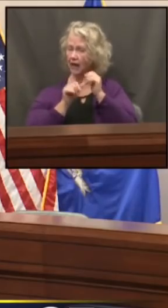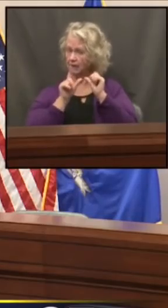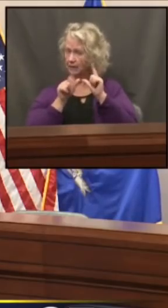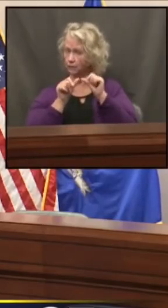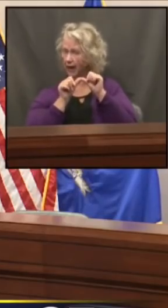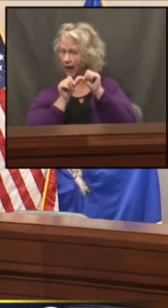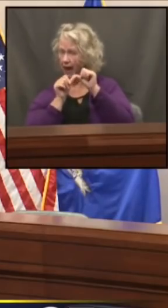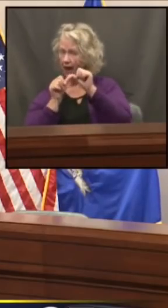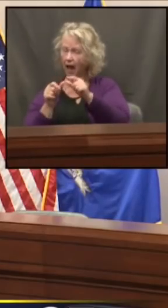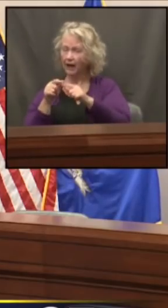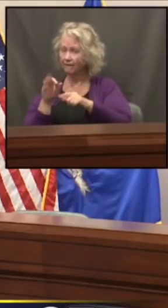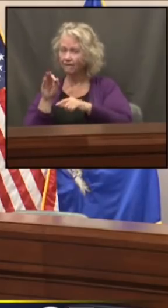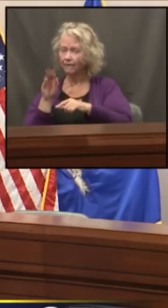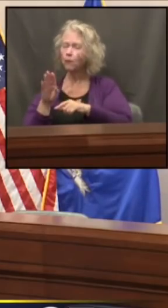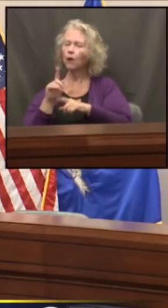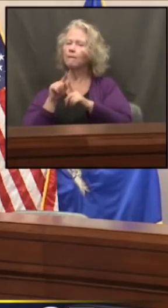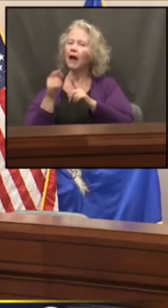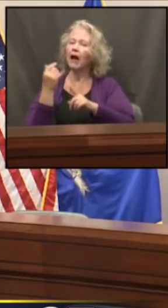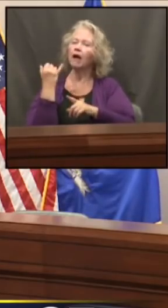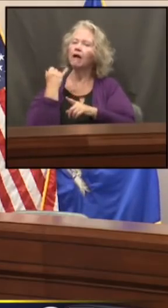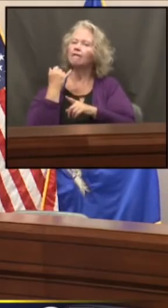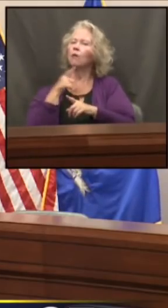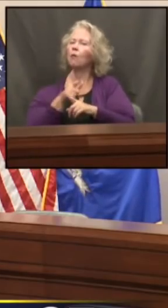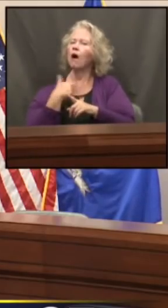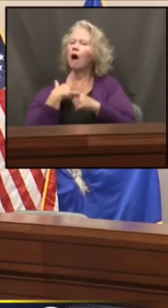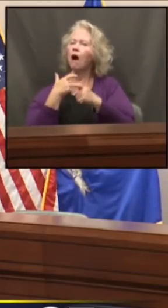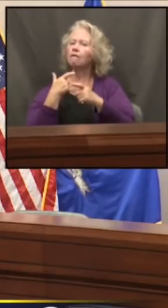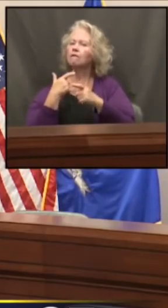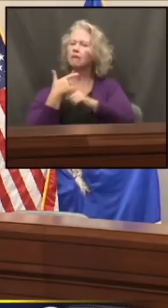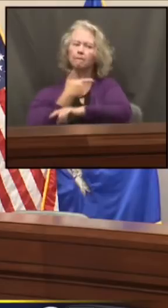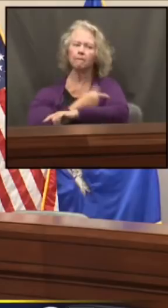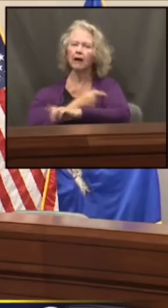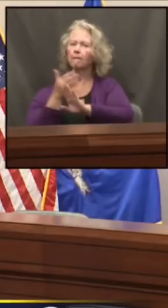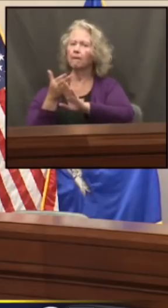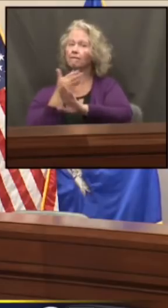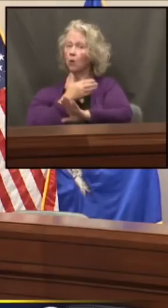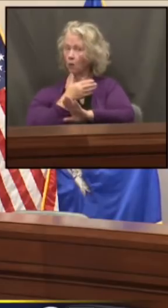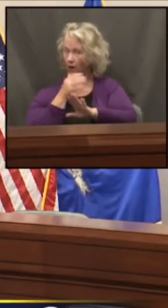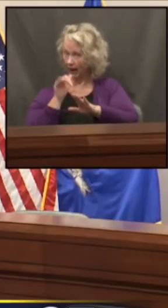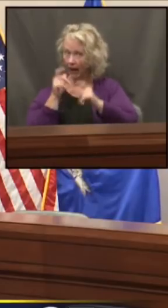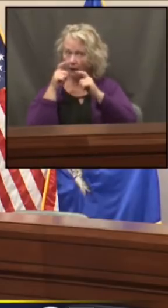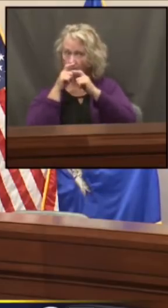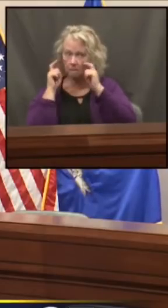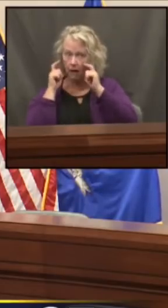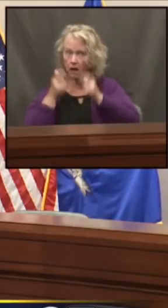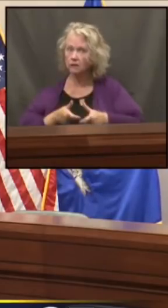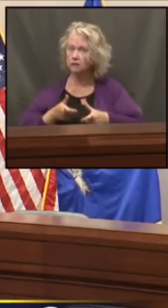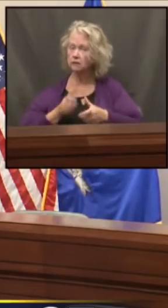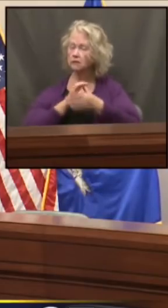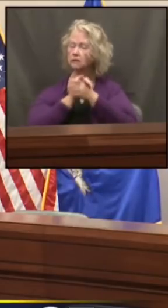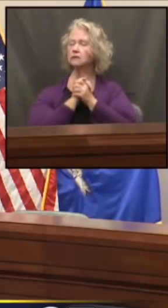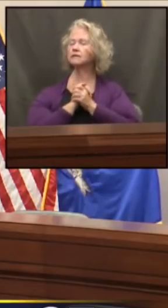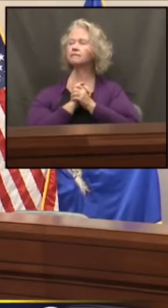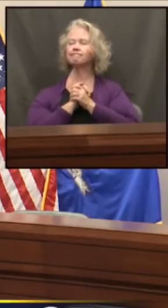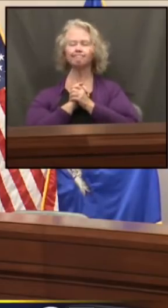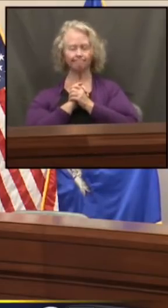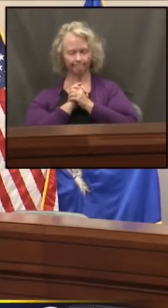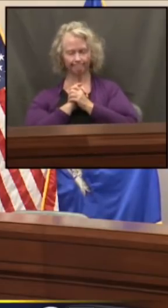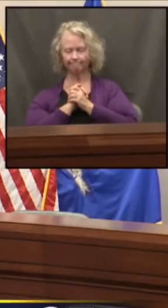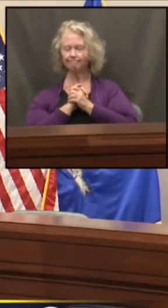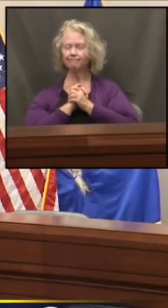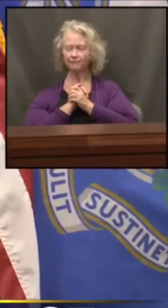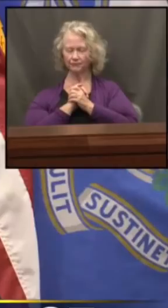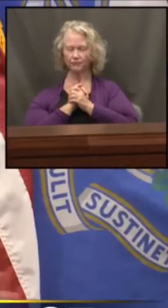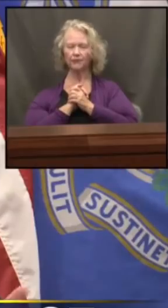children are able to get vaccinated between now and February, would you consider getting rid of that mask mandate? All that means